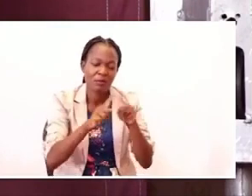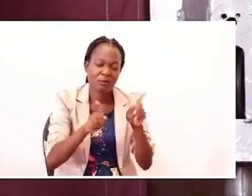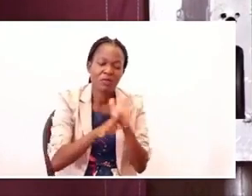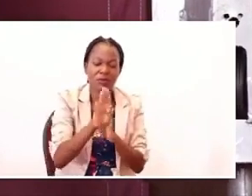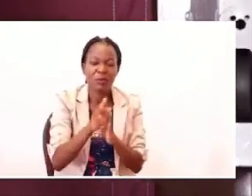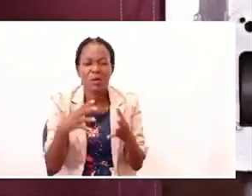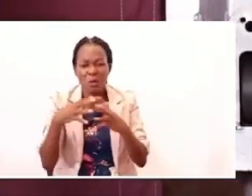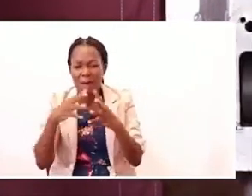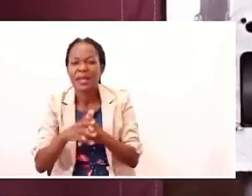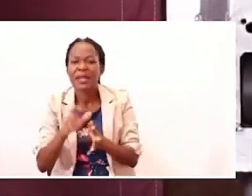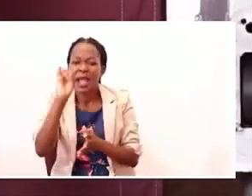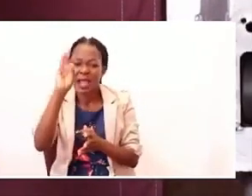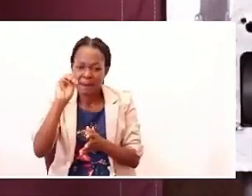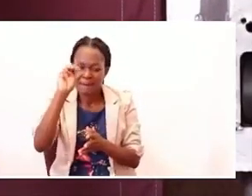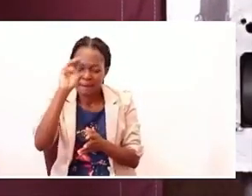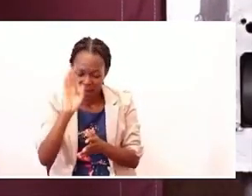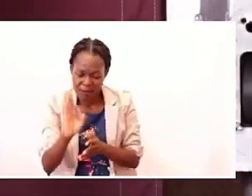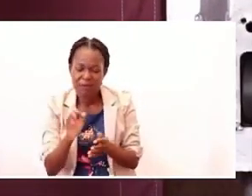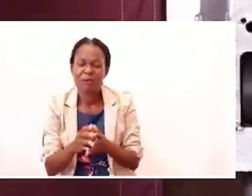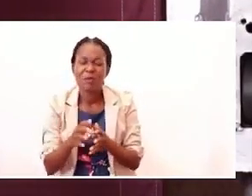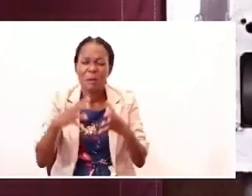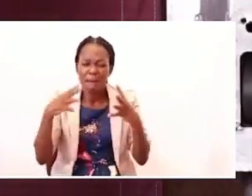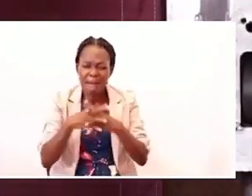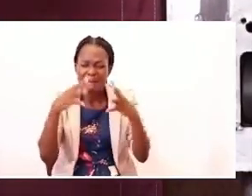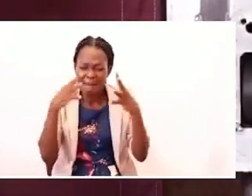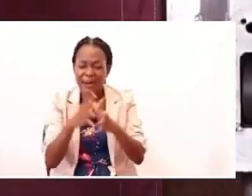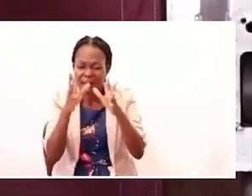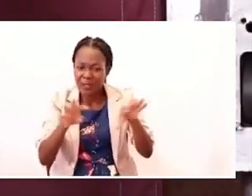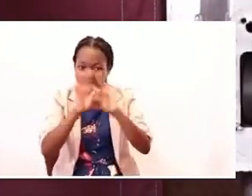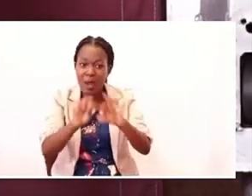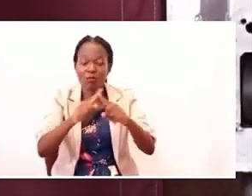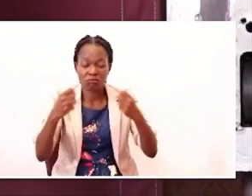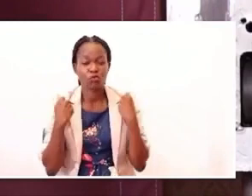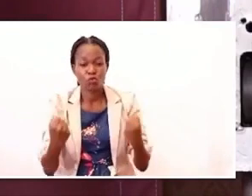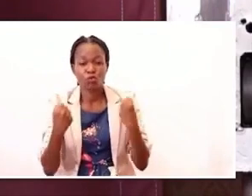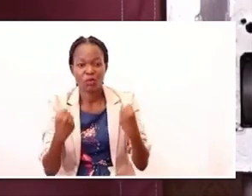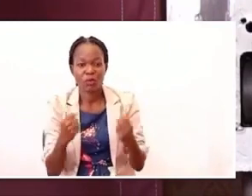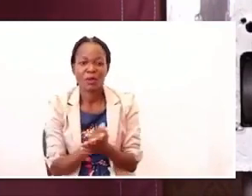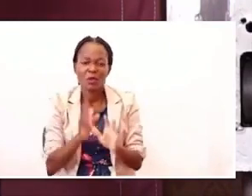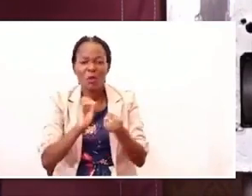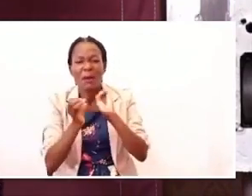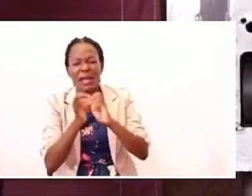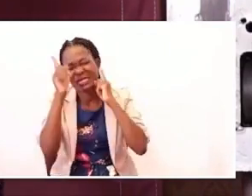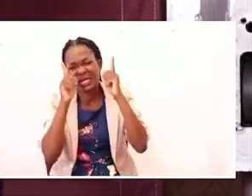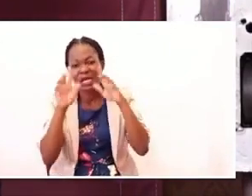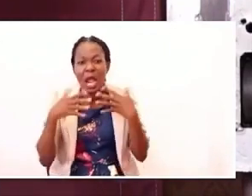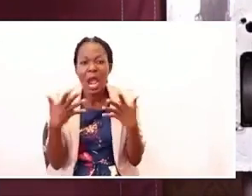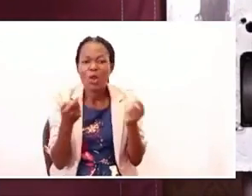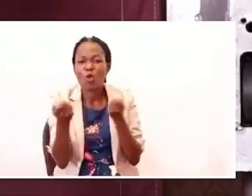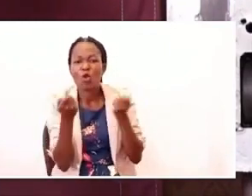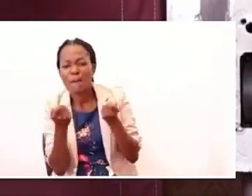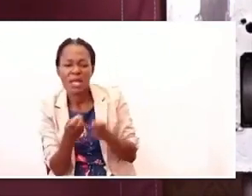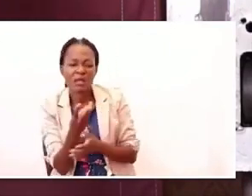IMF, especially the IMF, is more important and more strong in deciding how the economy should be